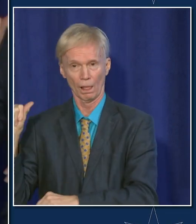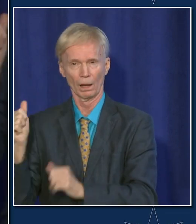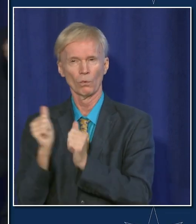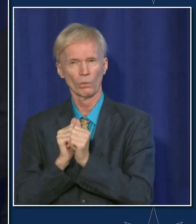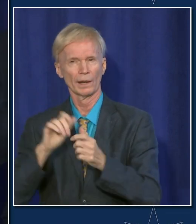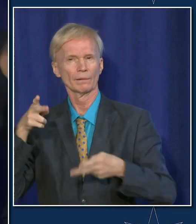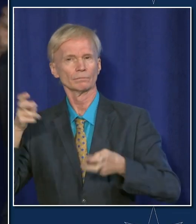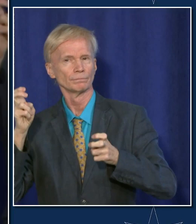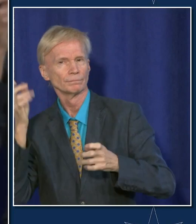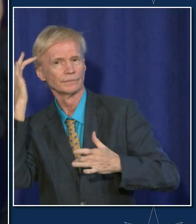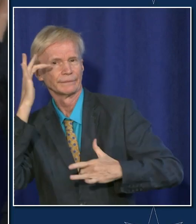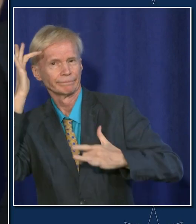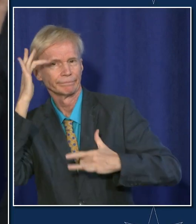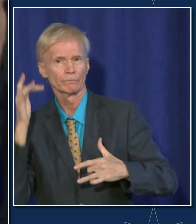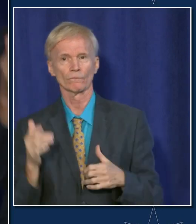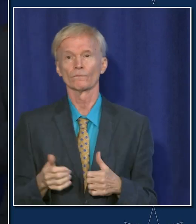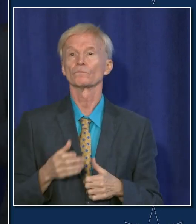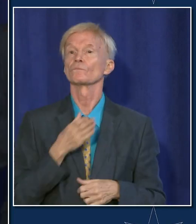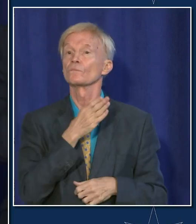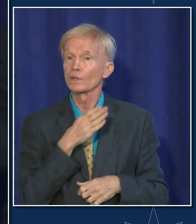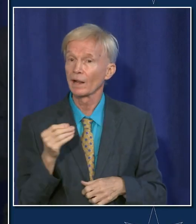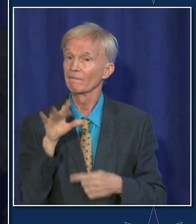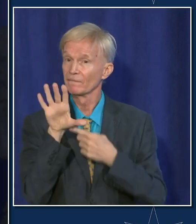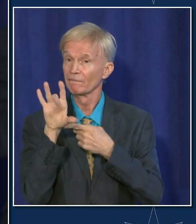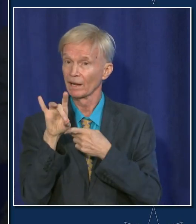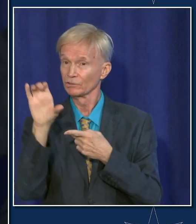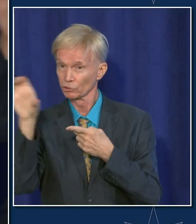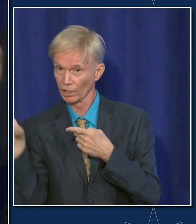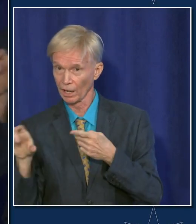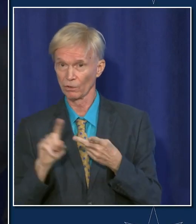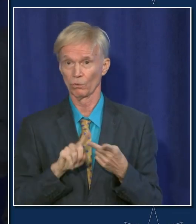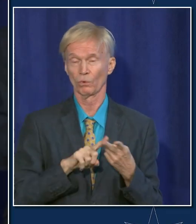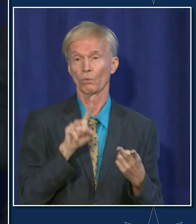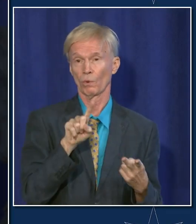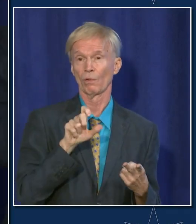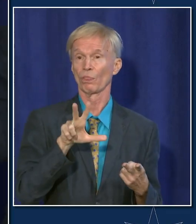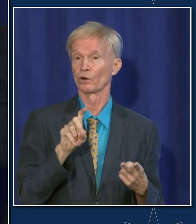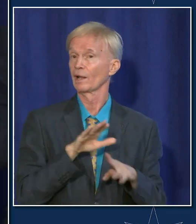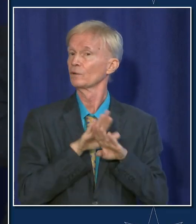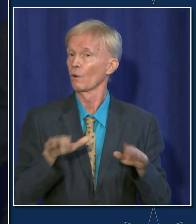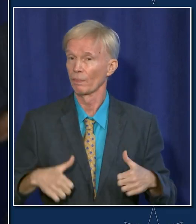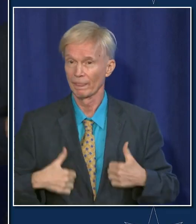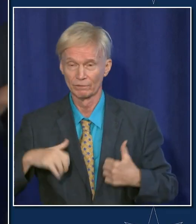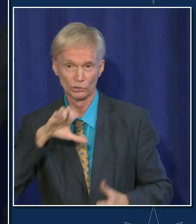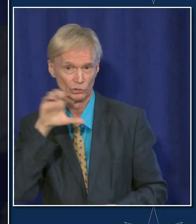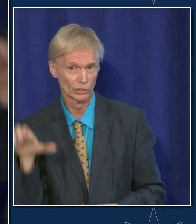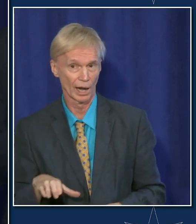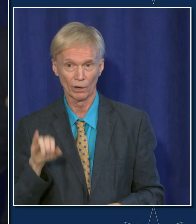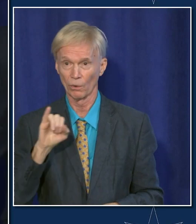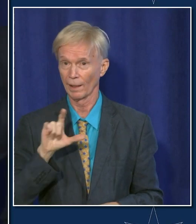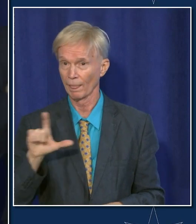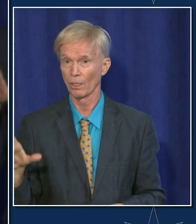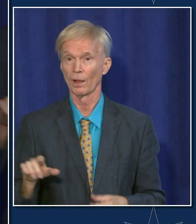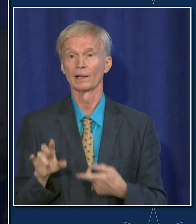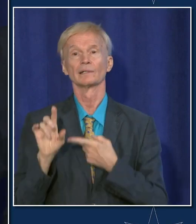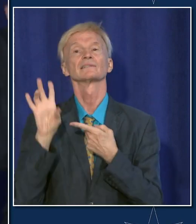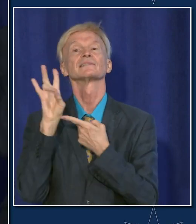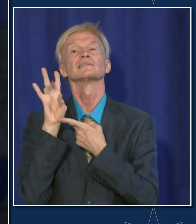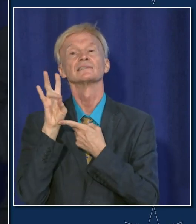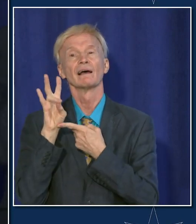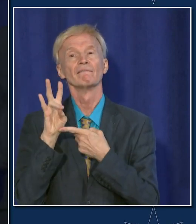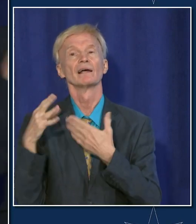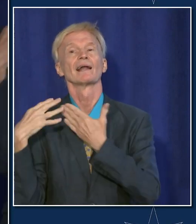on or after attendance. 58 Chicago residents, 138 non-Chicago Illinois residents, and 7 out-of-state